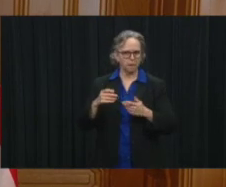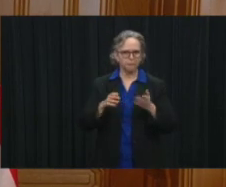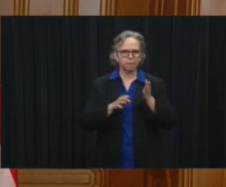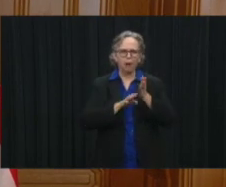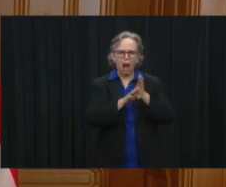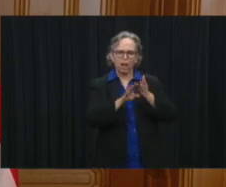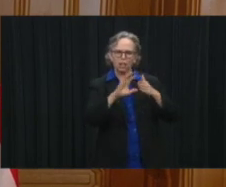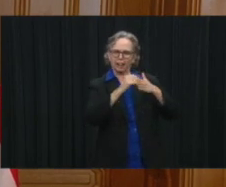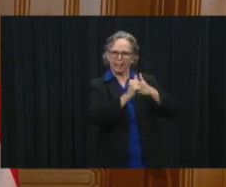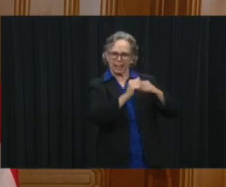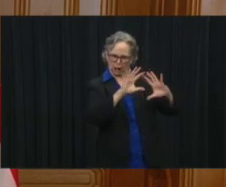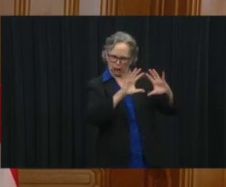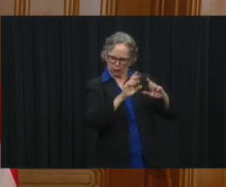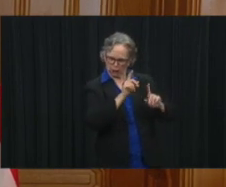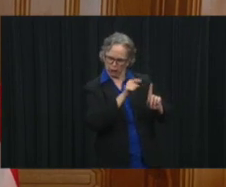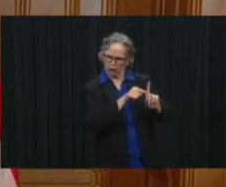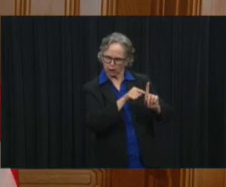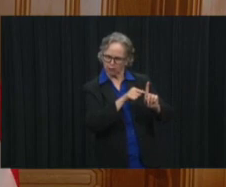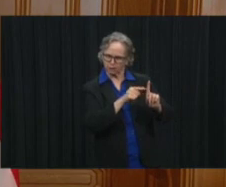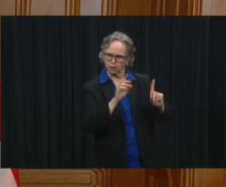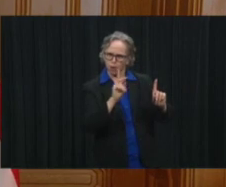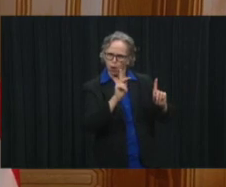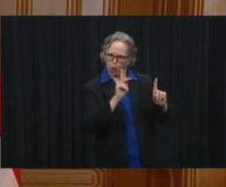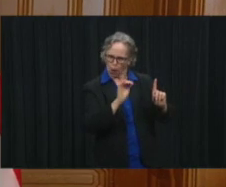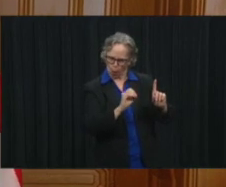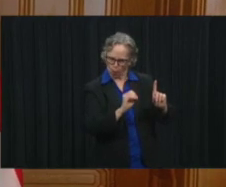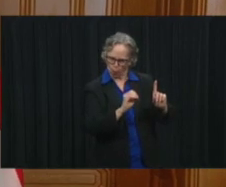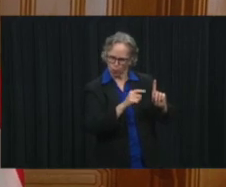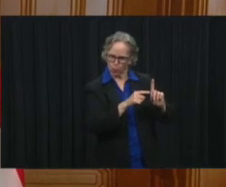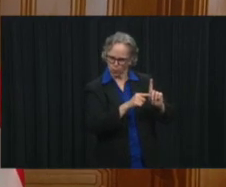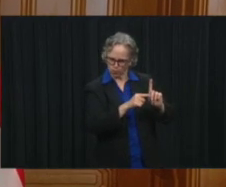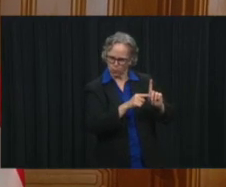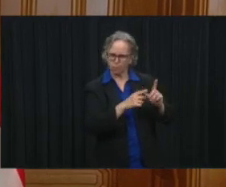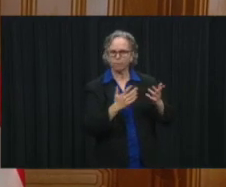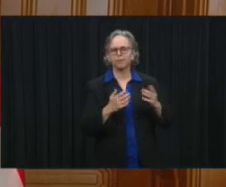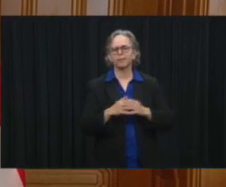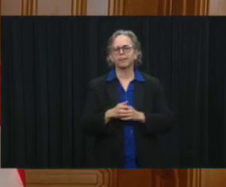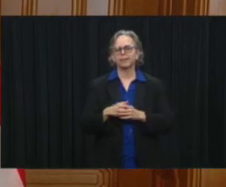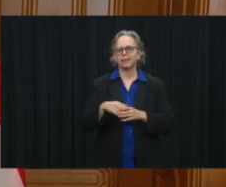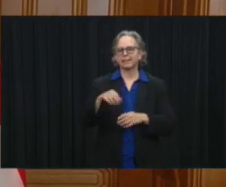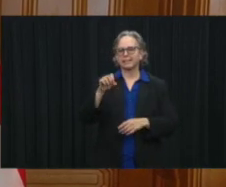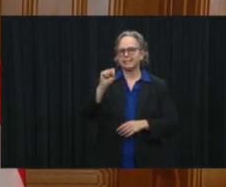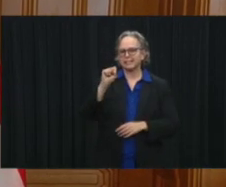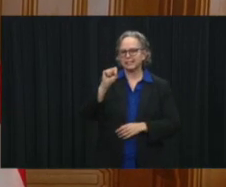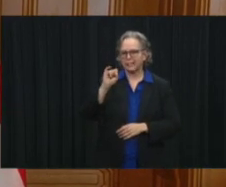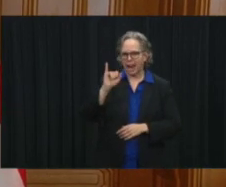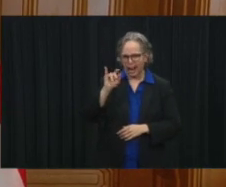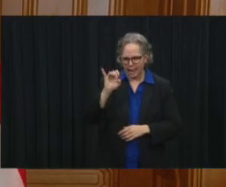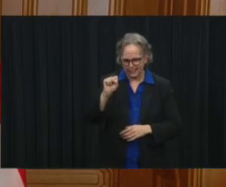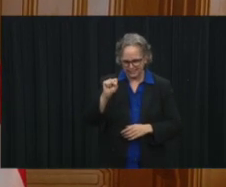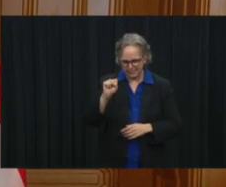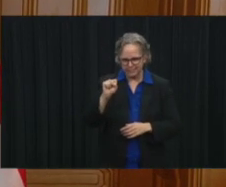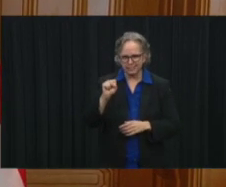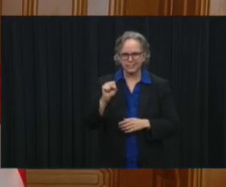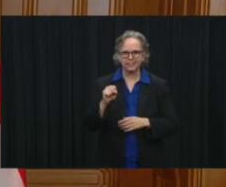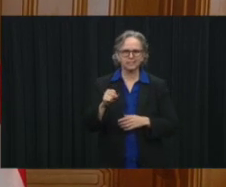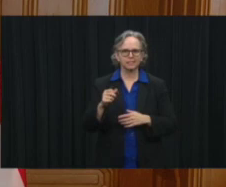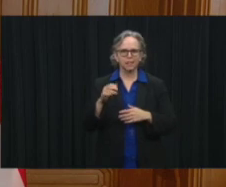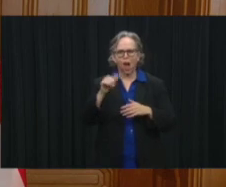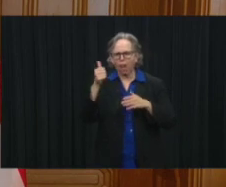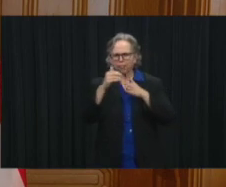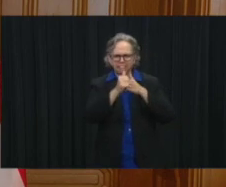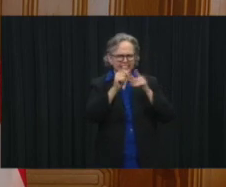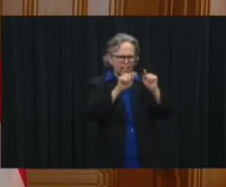Householder, Minority Leader Sykes. I want to thank all 4 of them. This bill passed